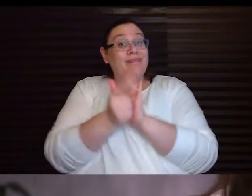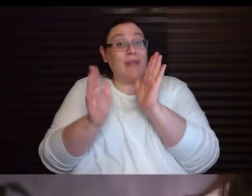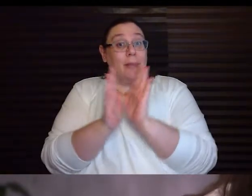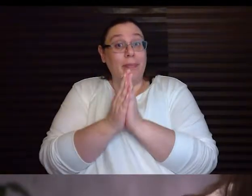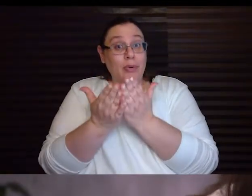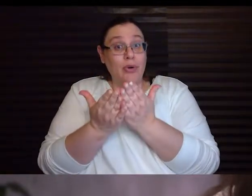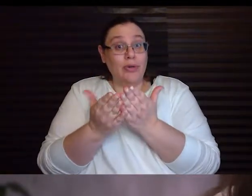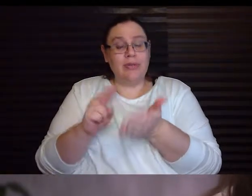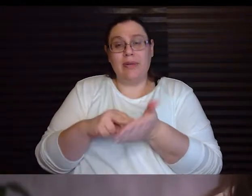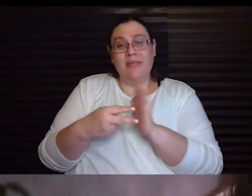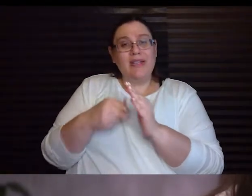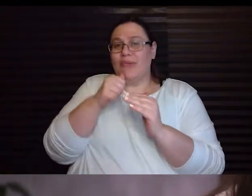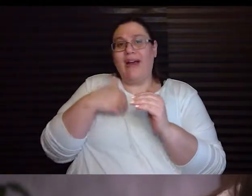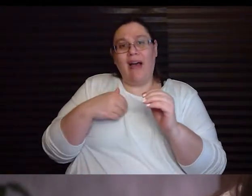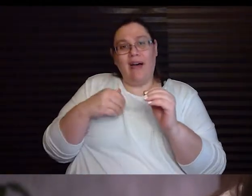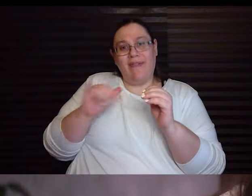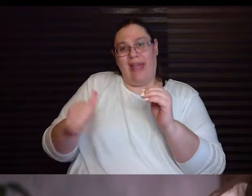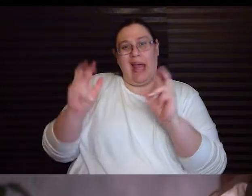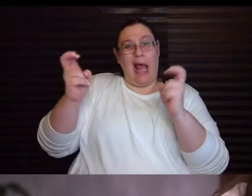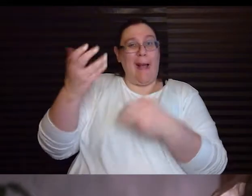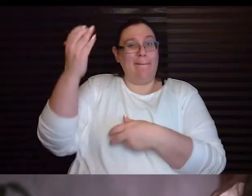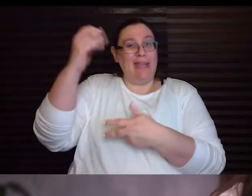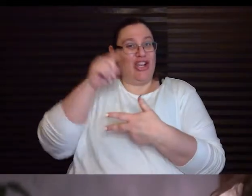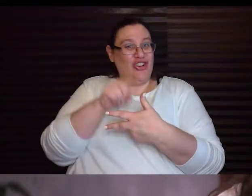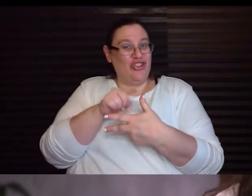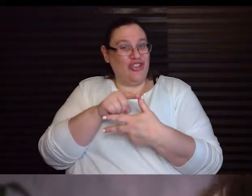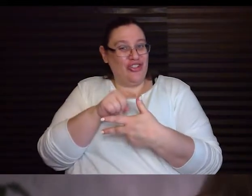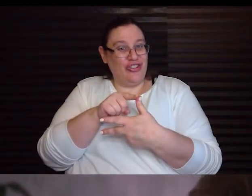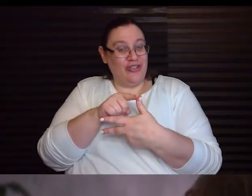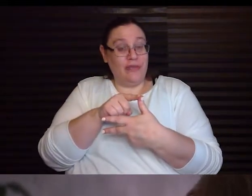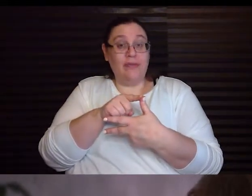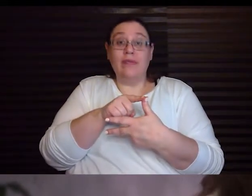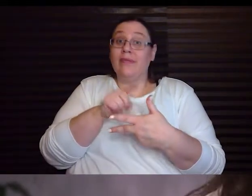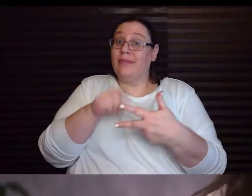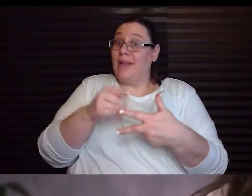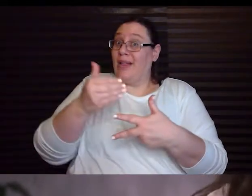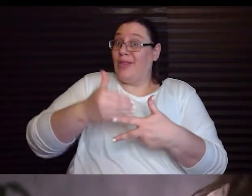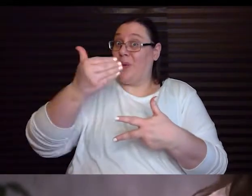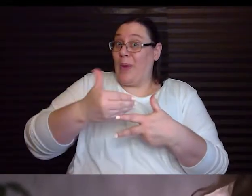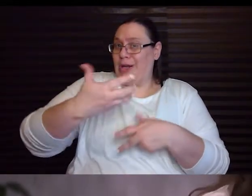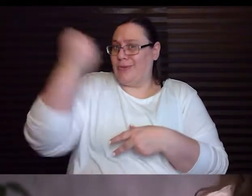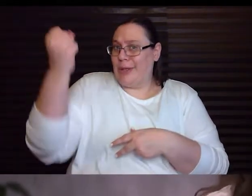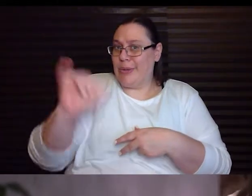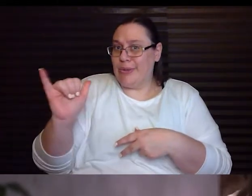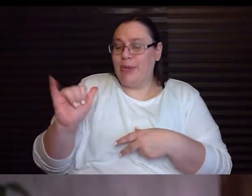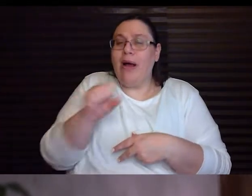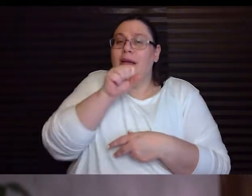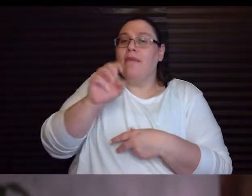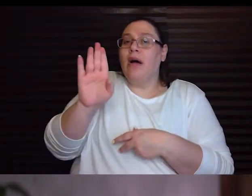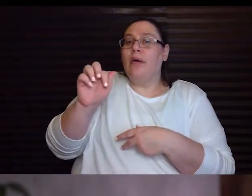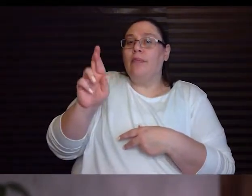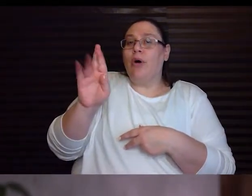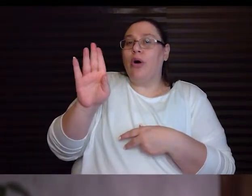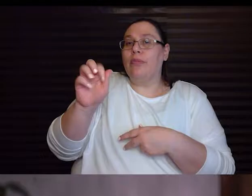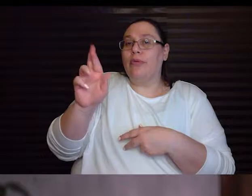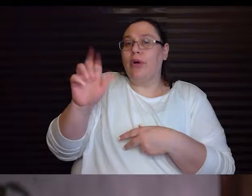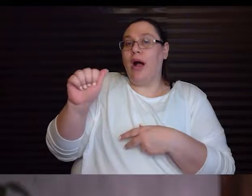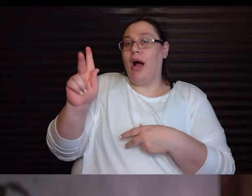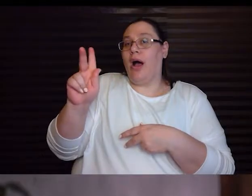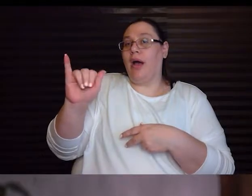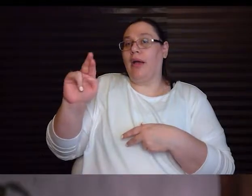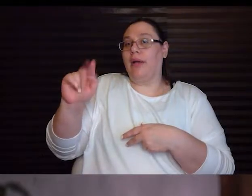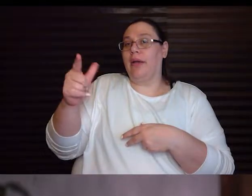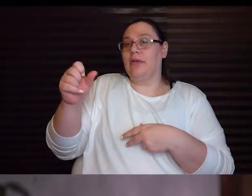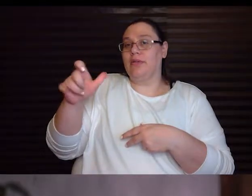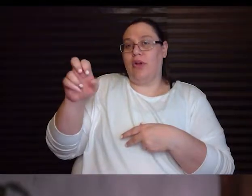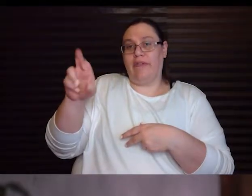bans deny us this mirror. They also take away a window. I love Barbara Kingsolver's explanation of